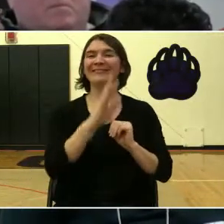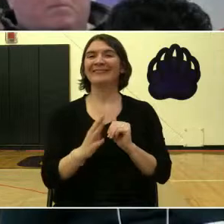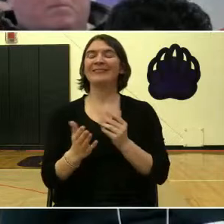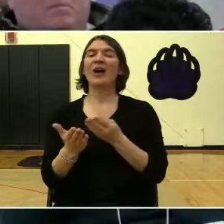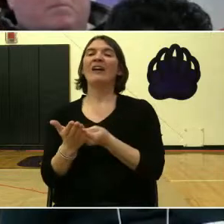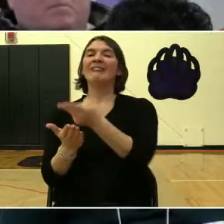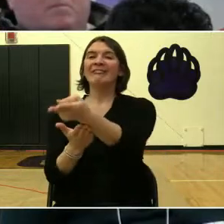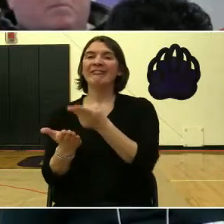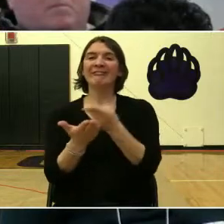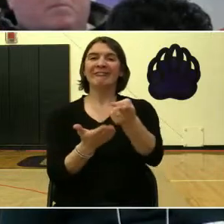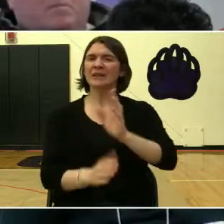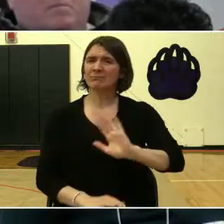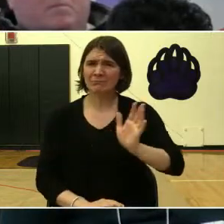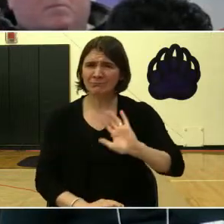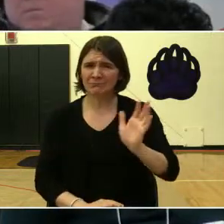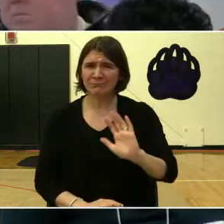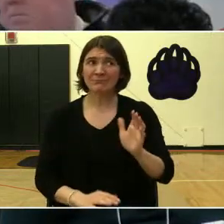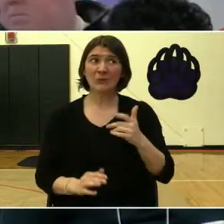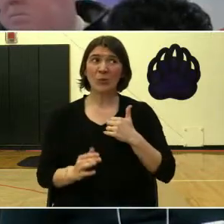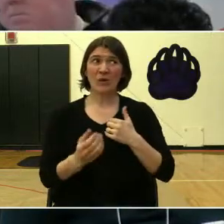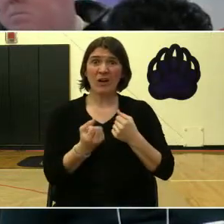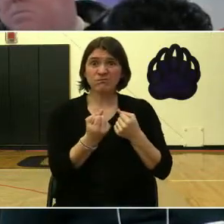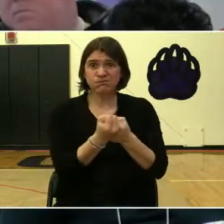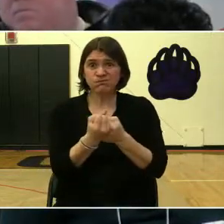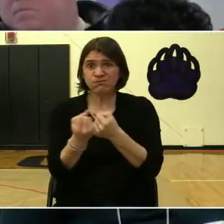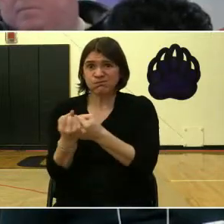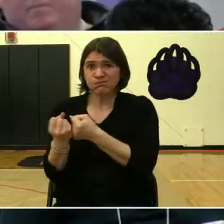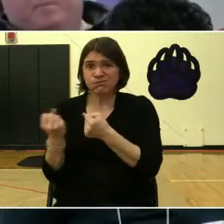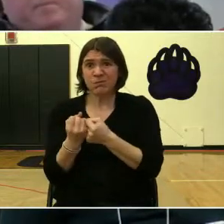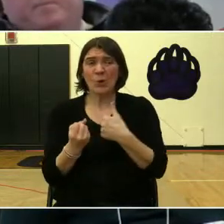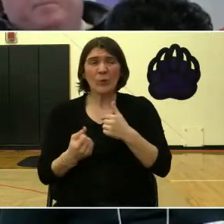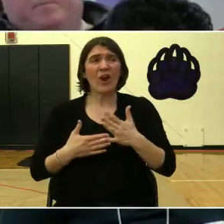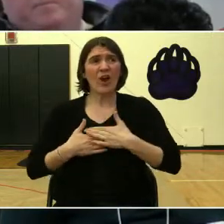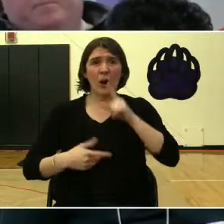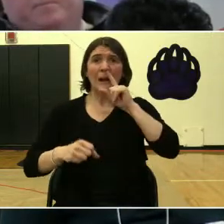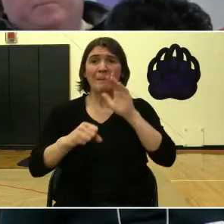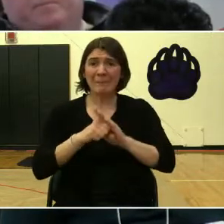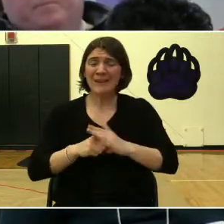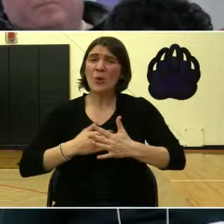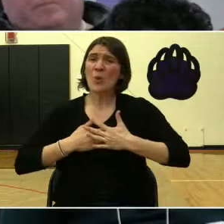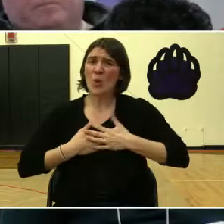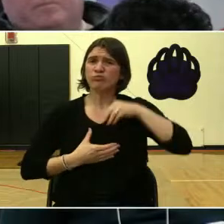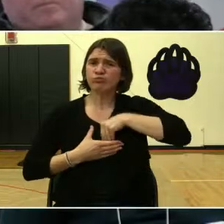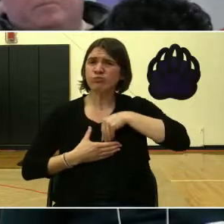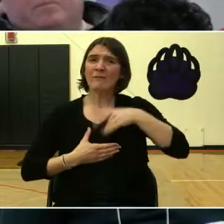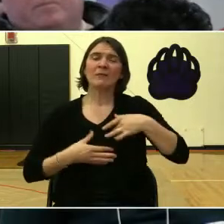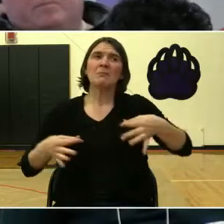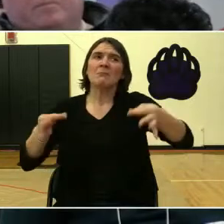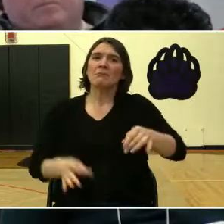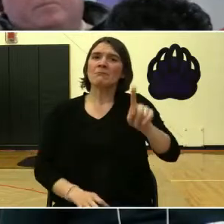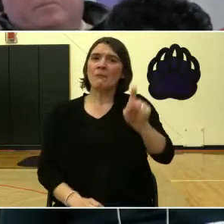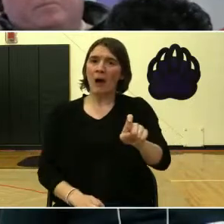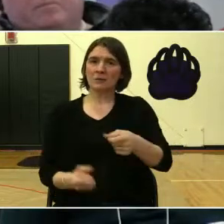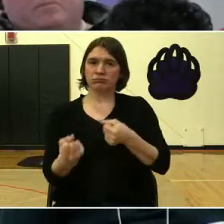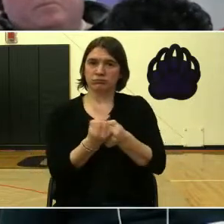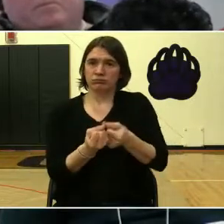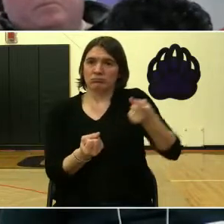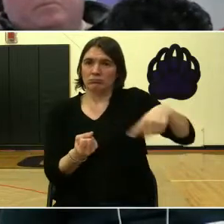handout of um this is this is a moral obligation that we are